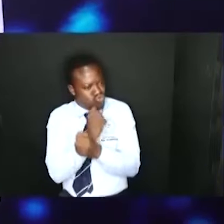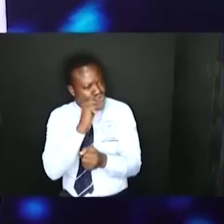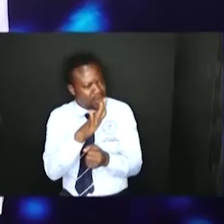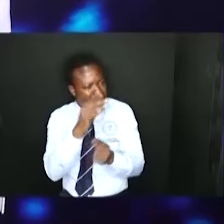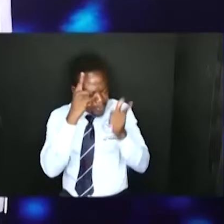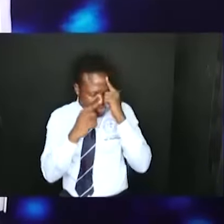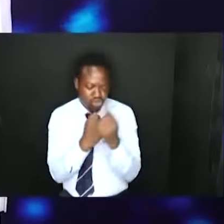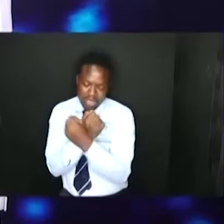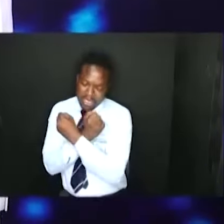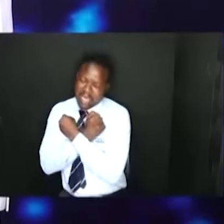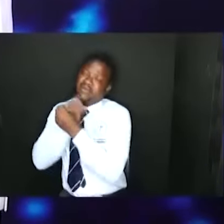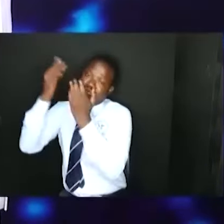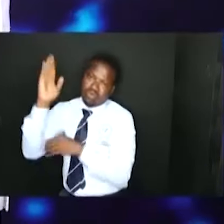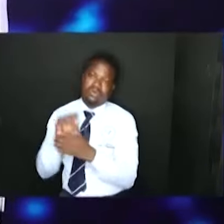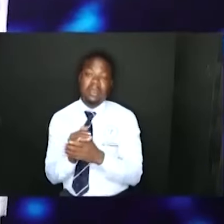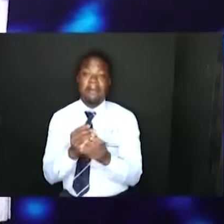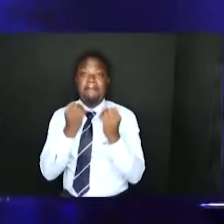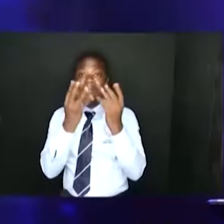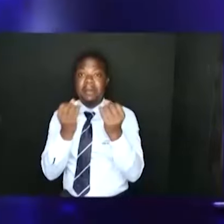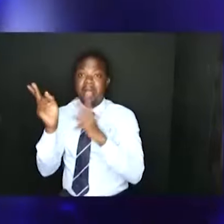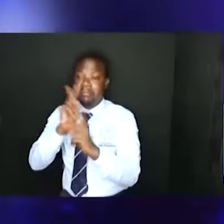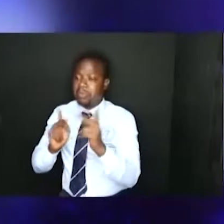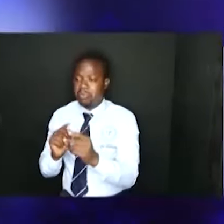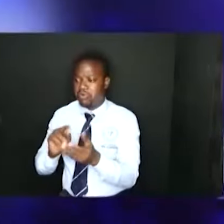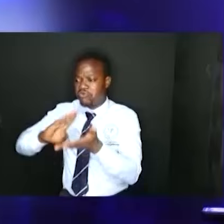not forgive. Deserve our